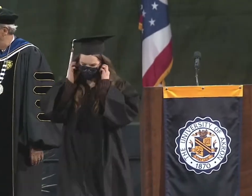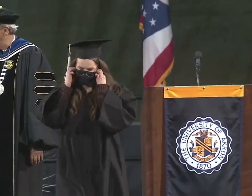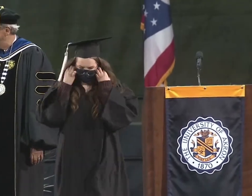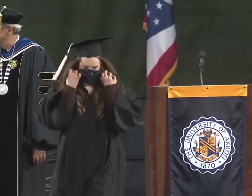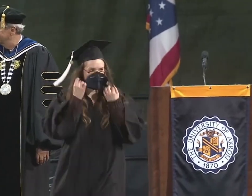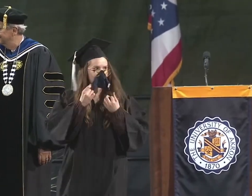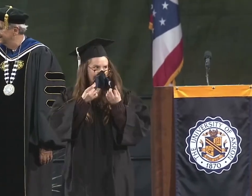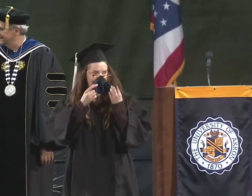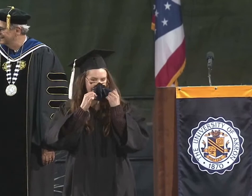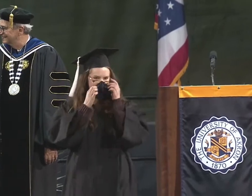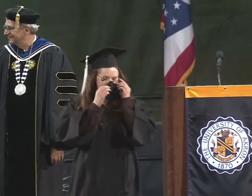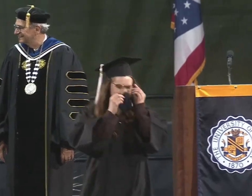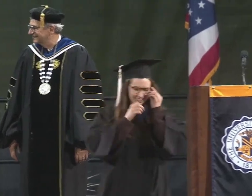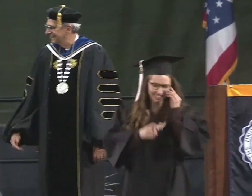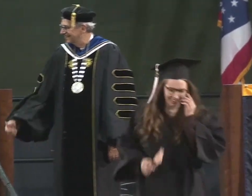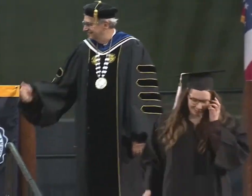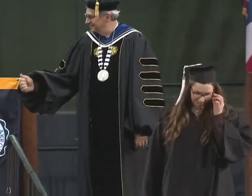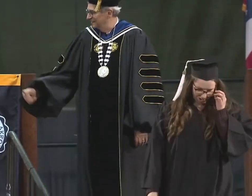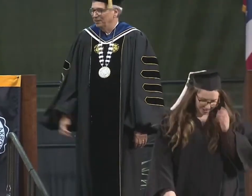Tabitha E. Mears.